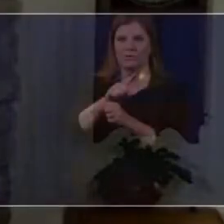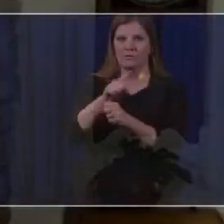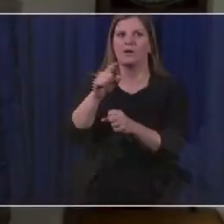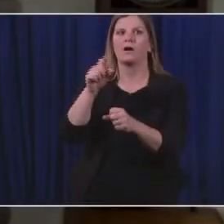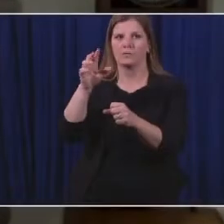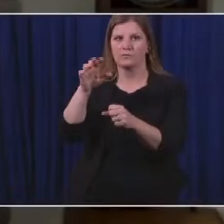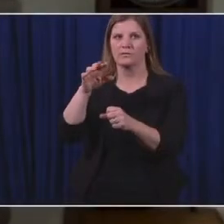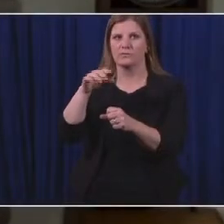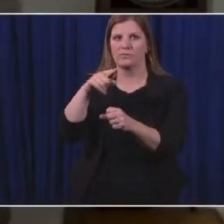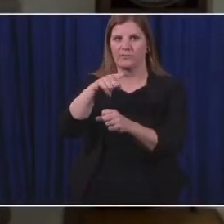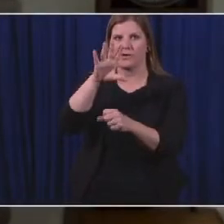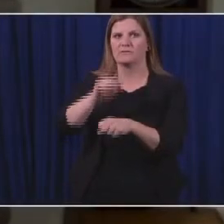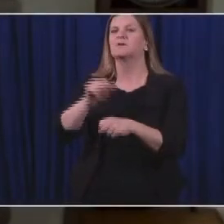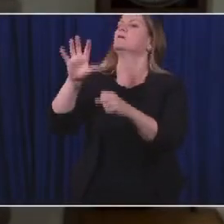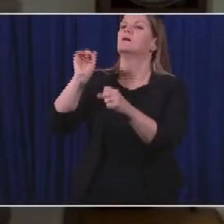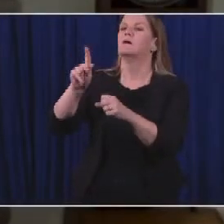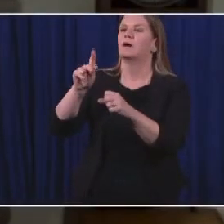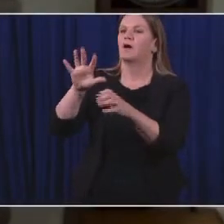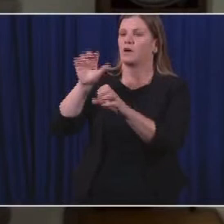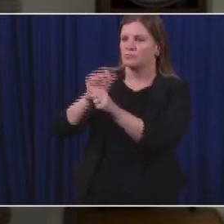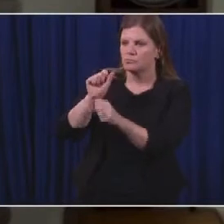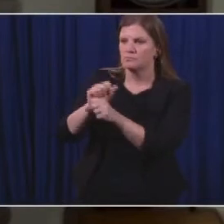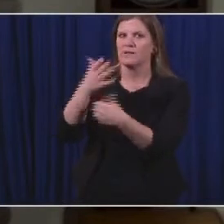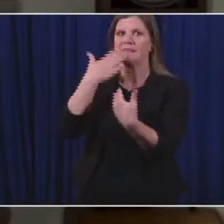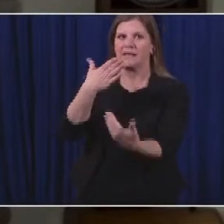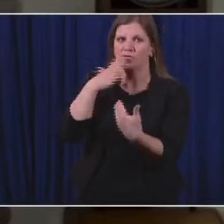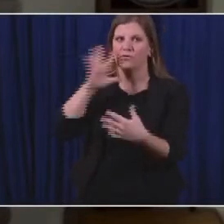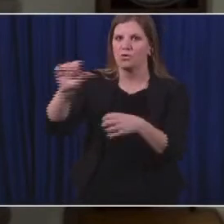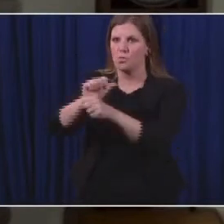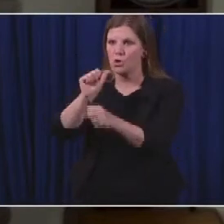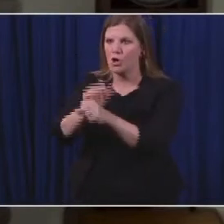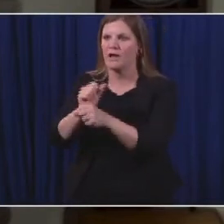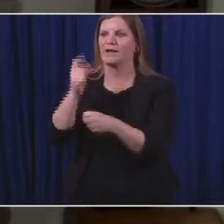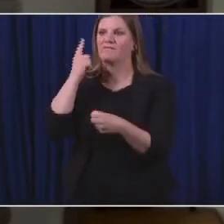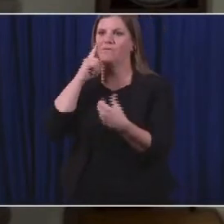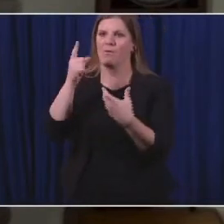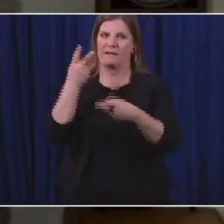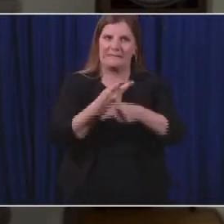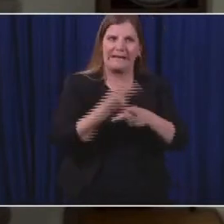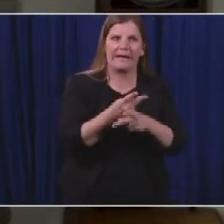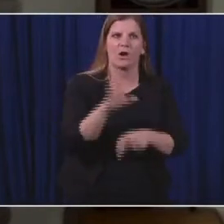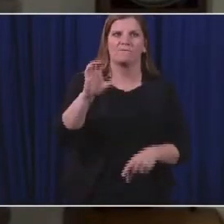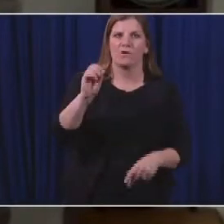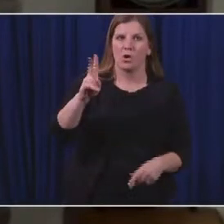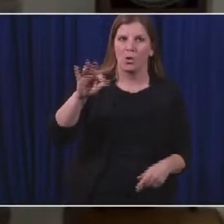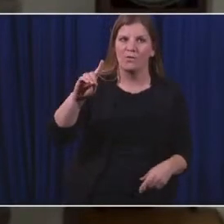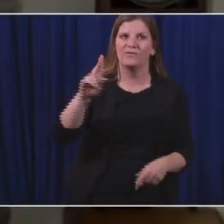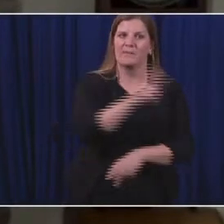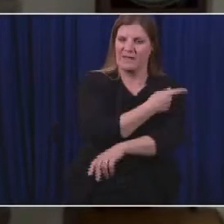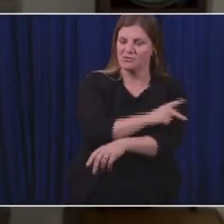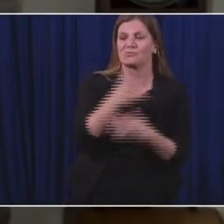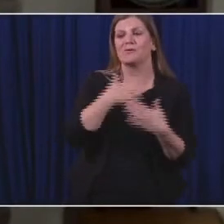patients, some of our sickest people, many of whom are COVID patients. We appreciate it very